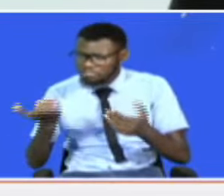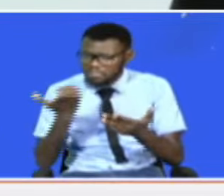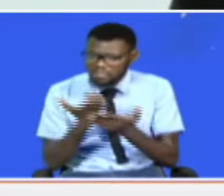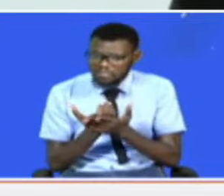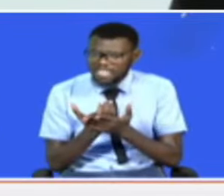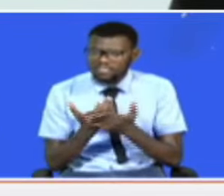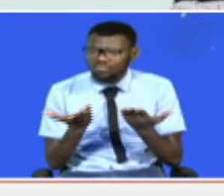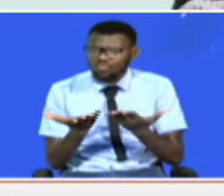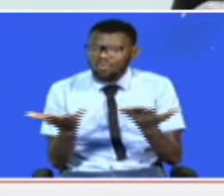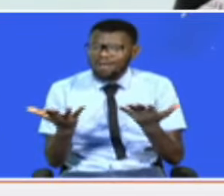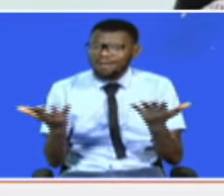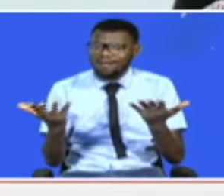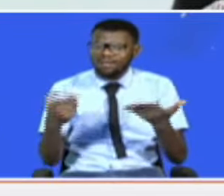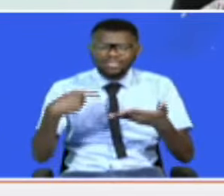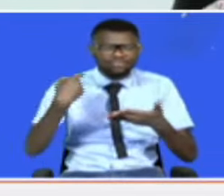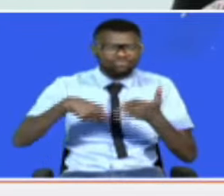cost?